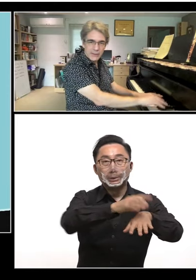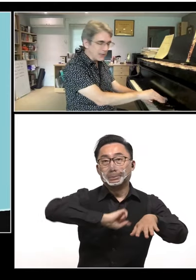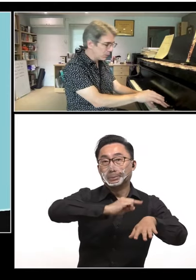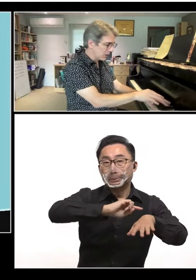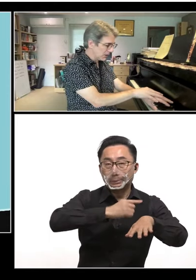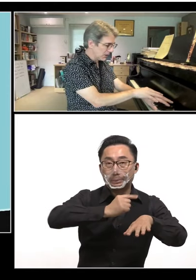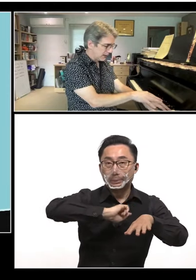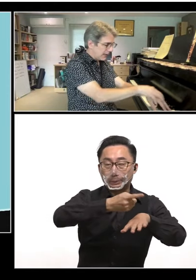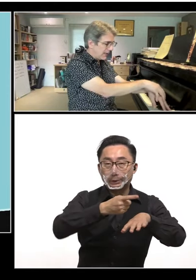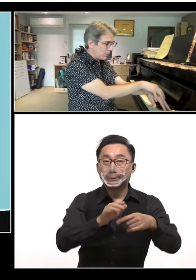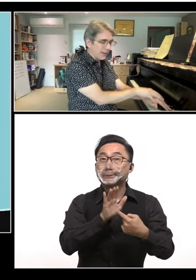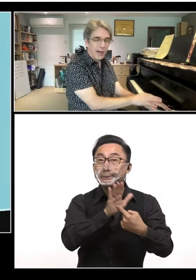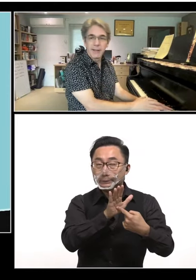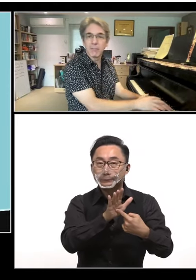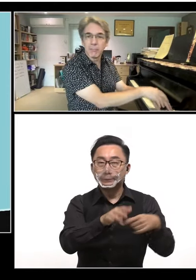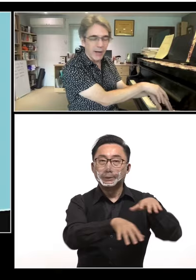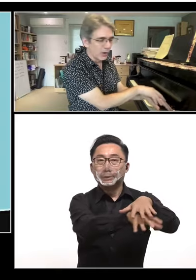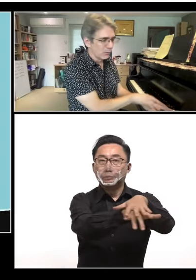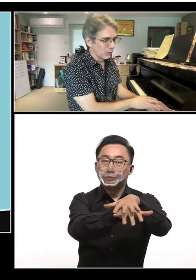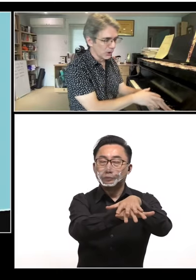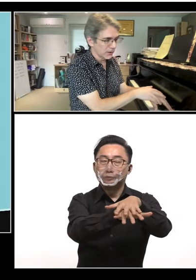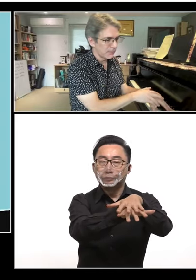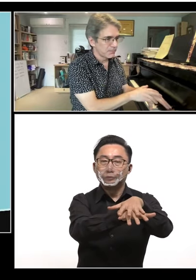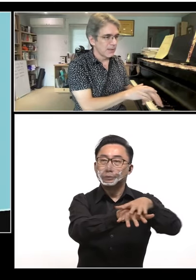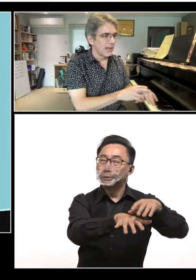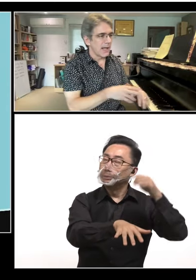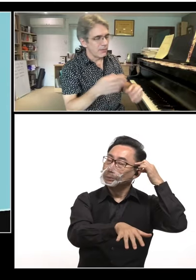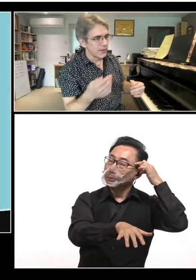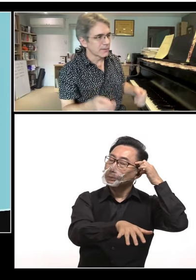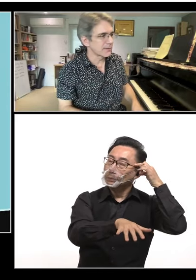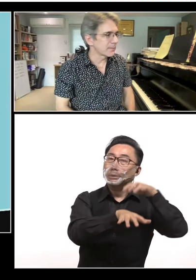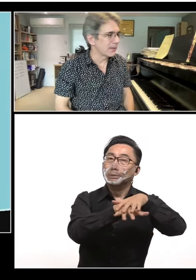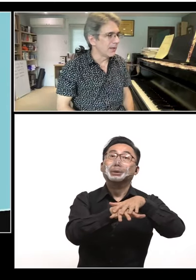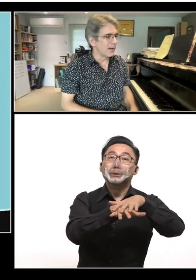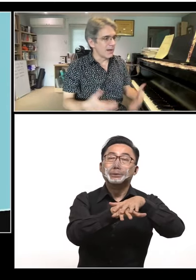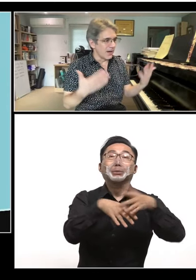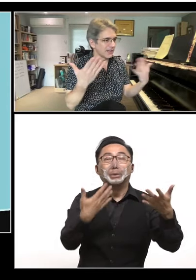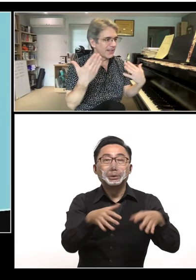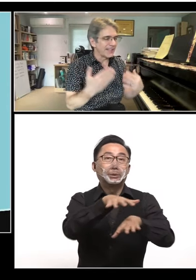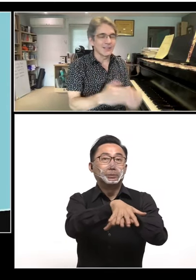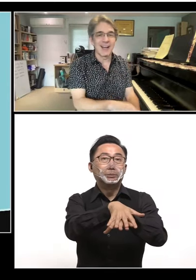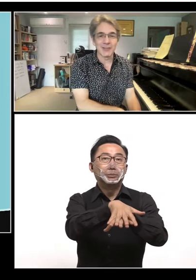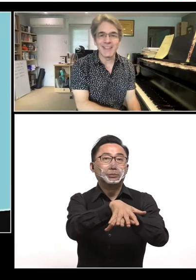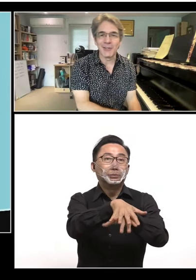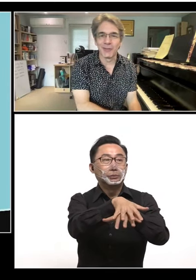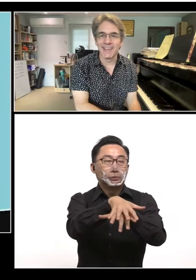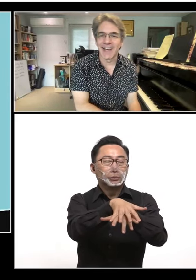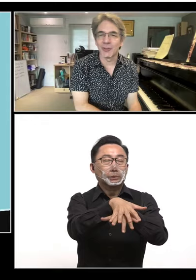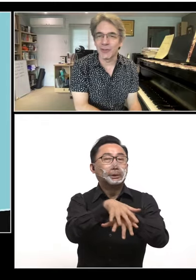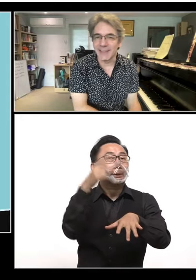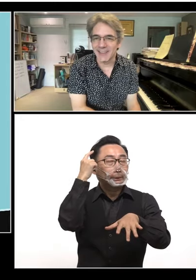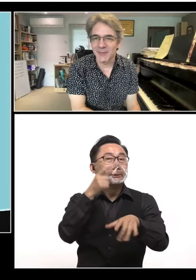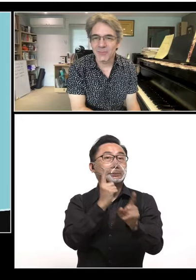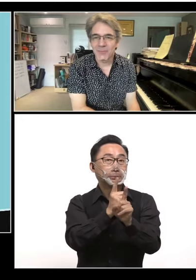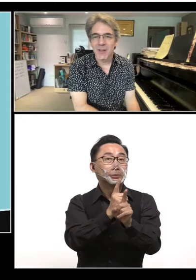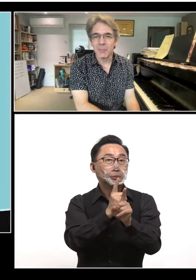around the keyboard and the way my arm would work. And this, I think, sounds easier than it